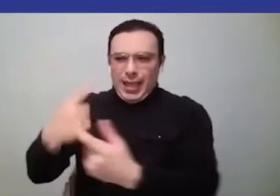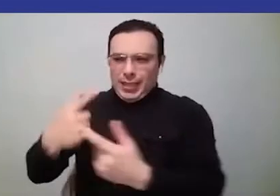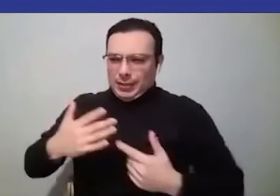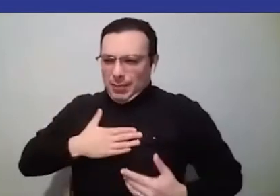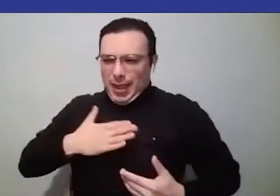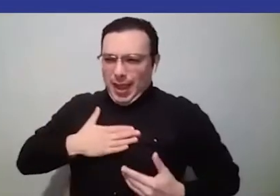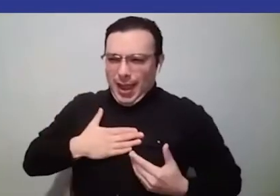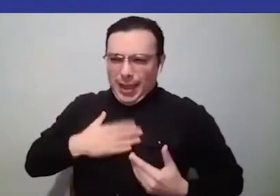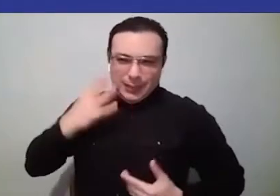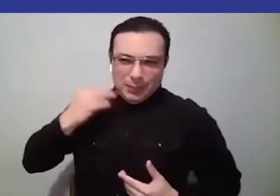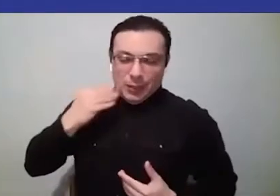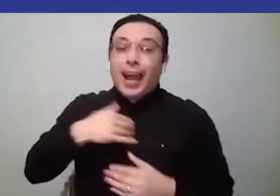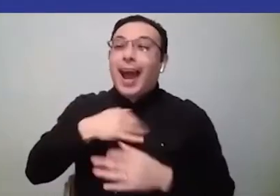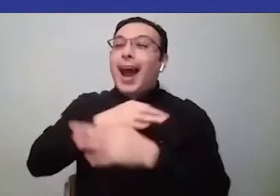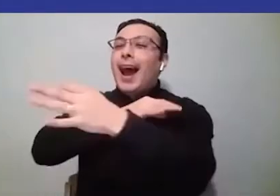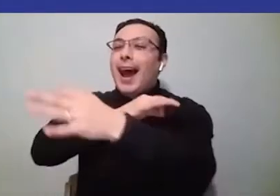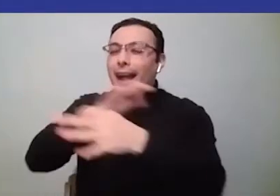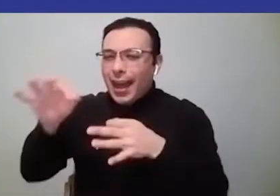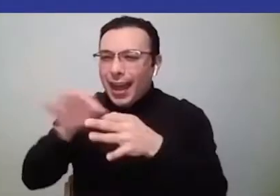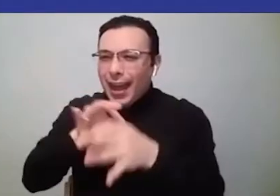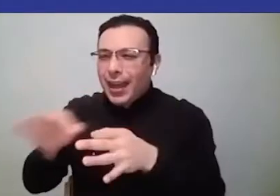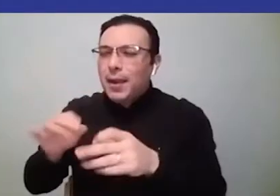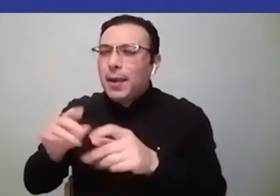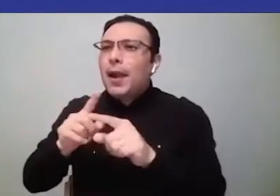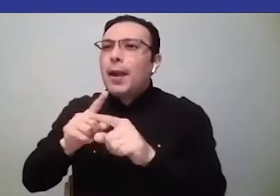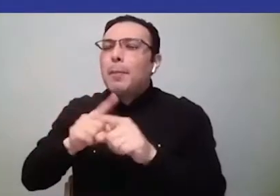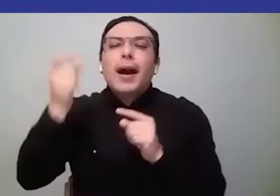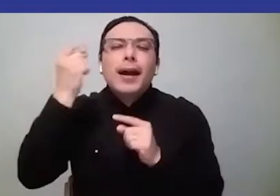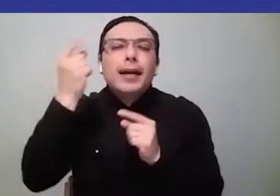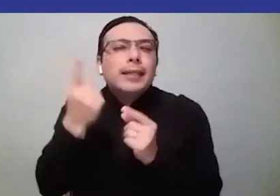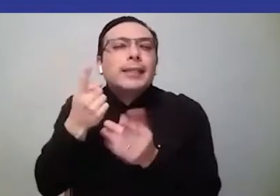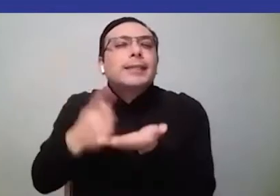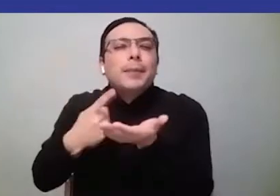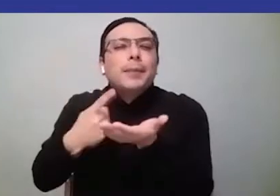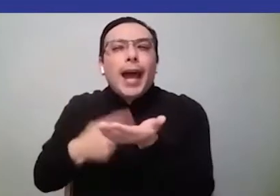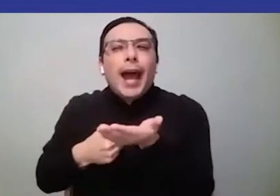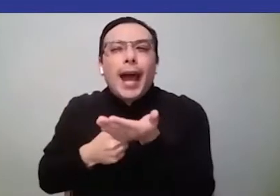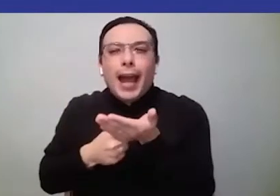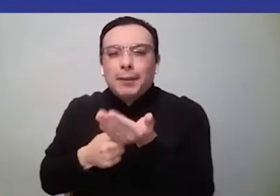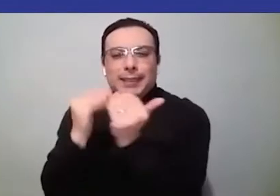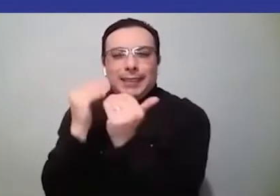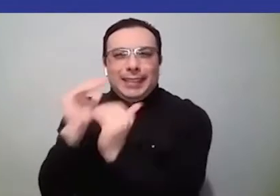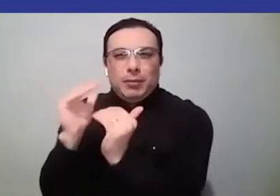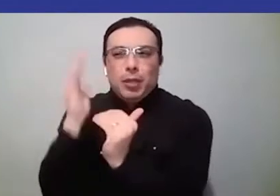in the same way, because it's very meaningful to me. And outside of Indigenous